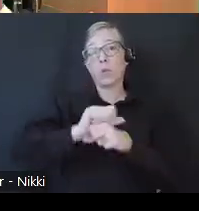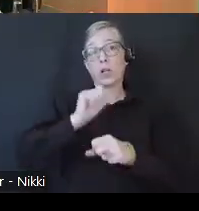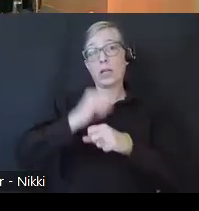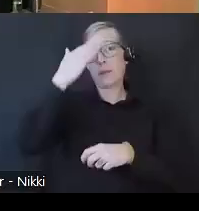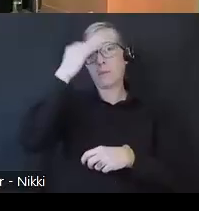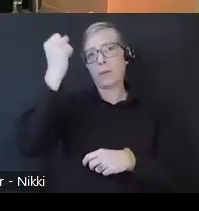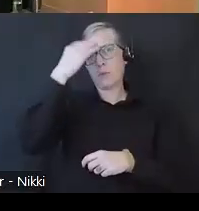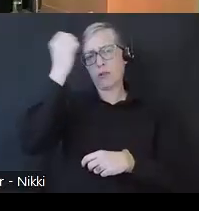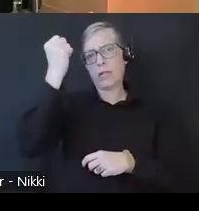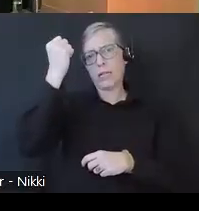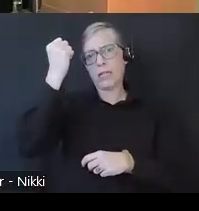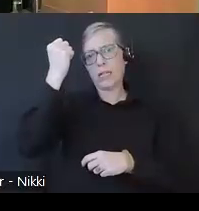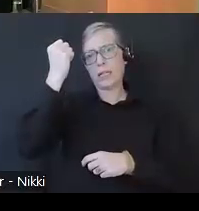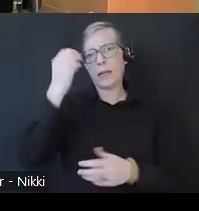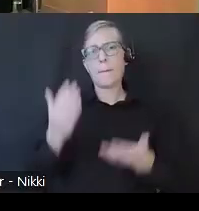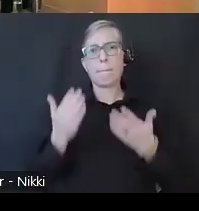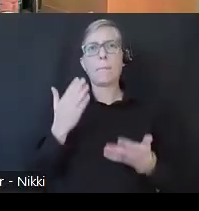little bit your